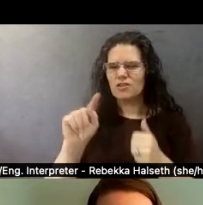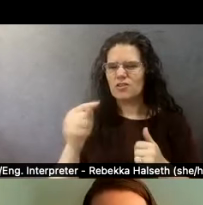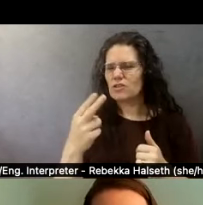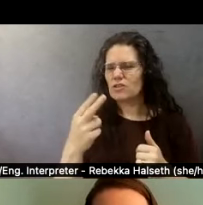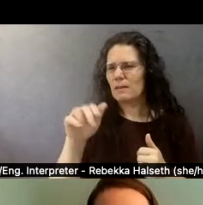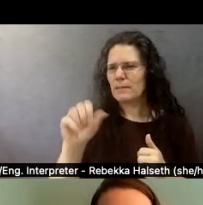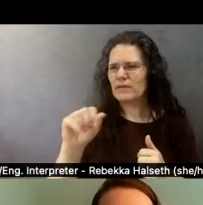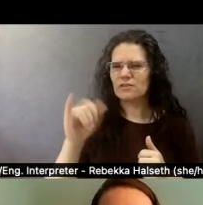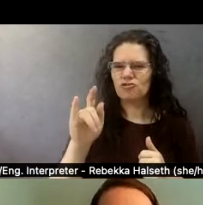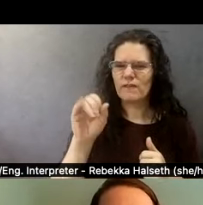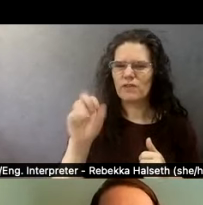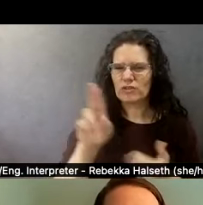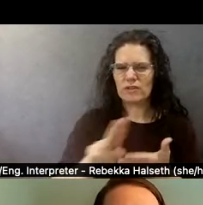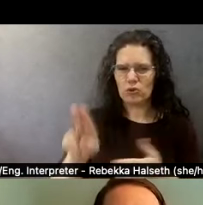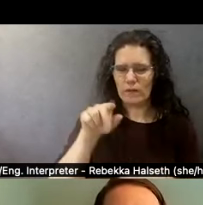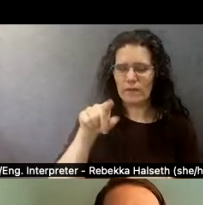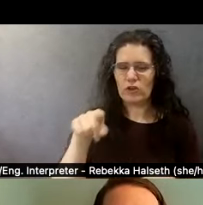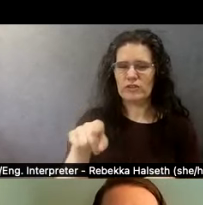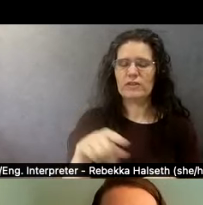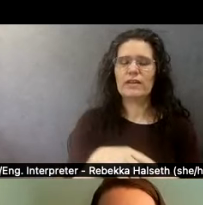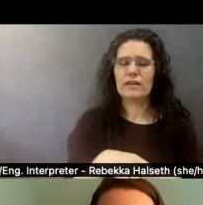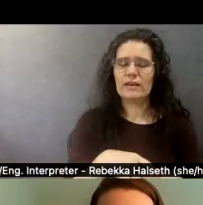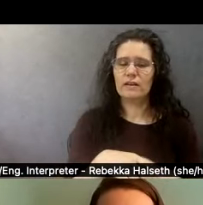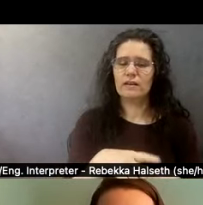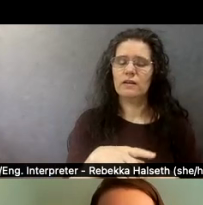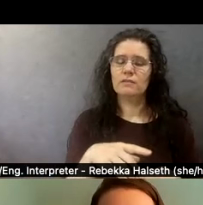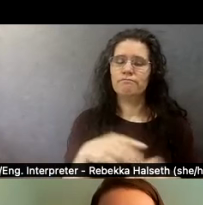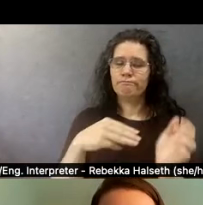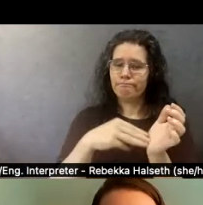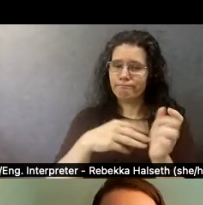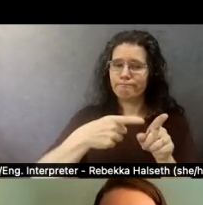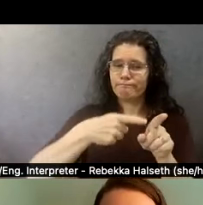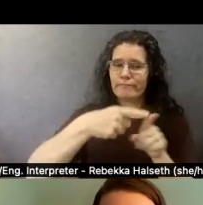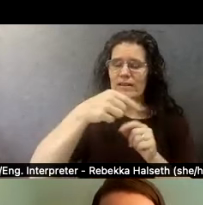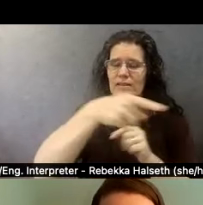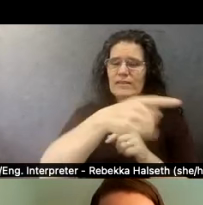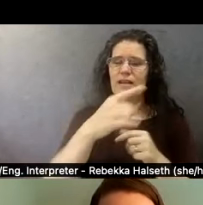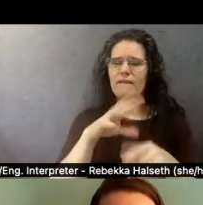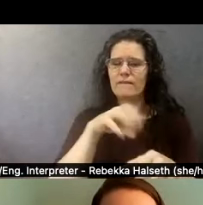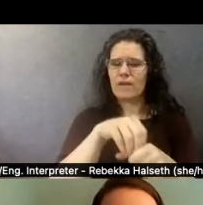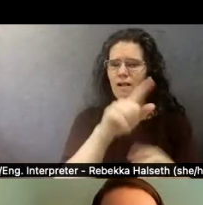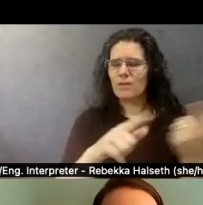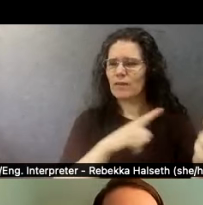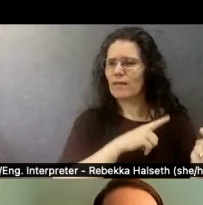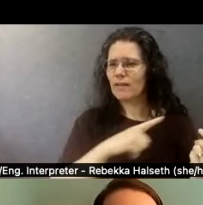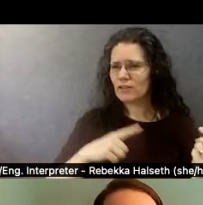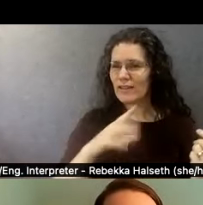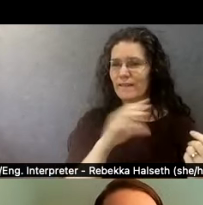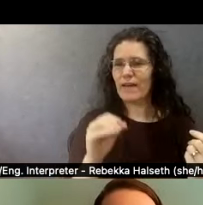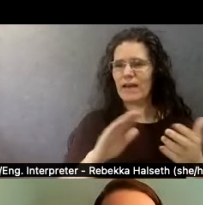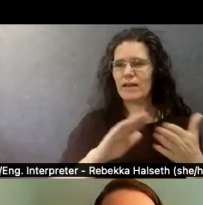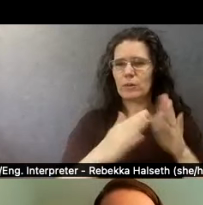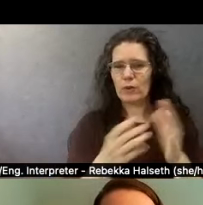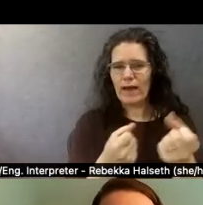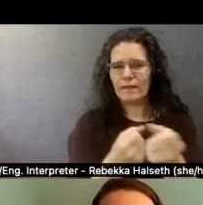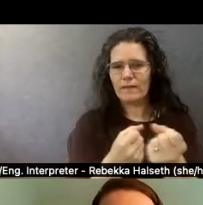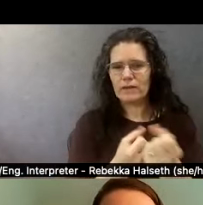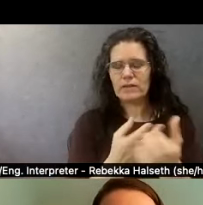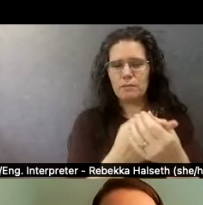University. Dr. Nerlinger has experience in legislative and community advocacy, specifically in the areas